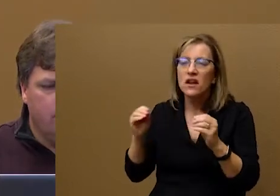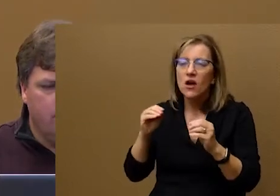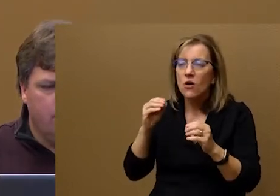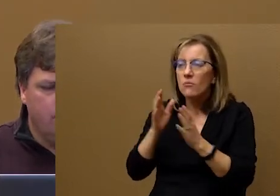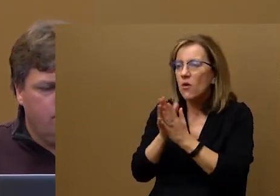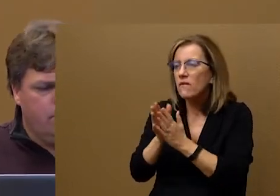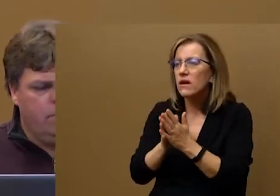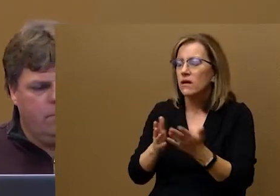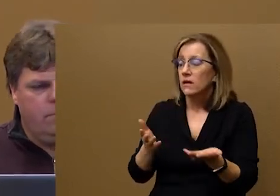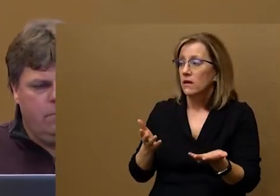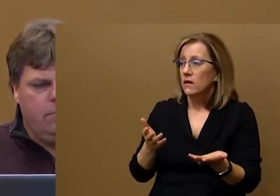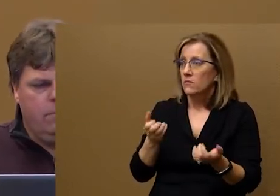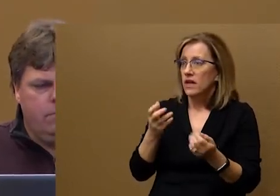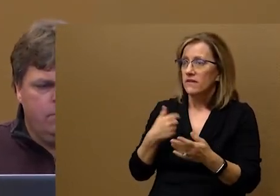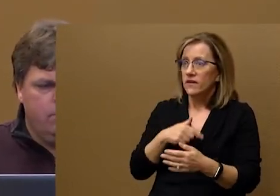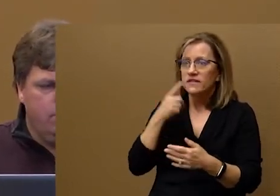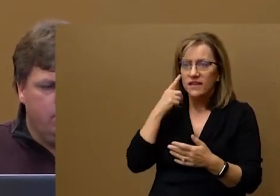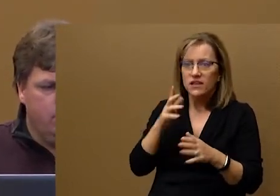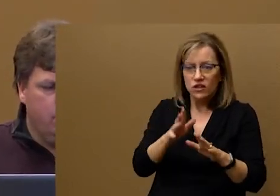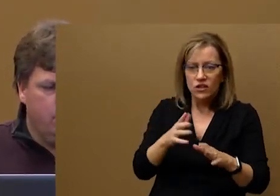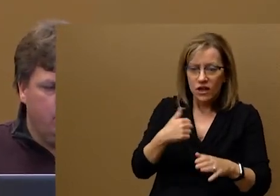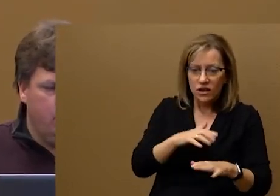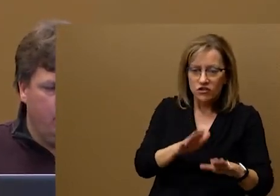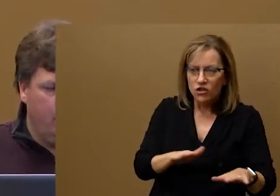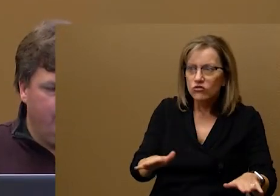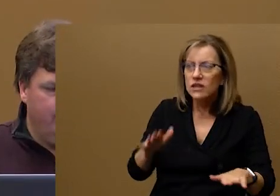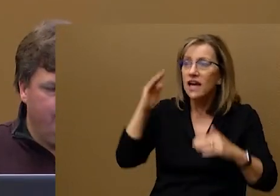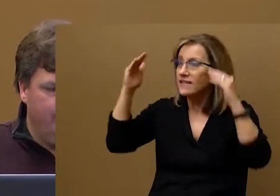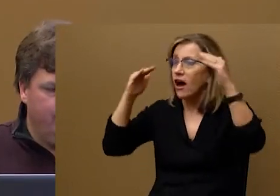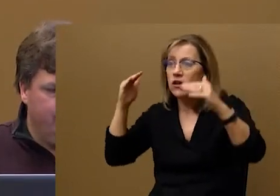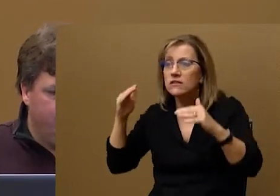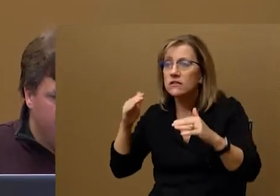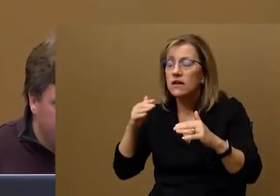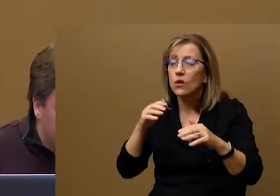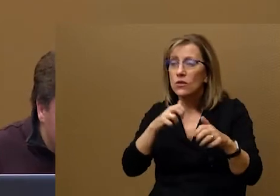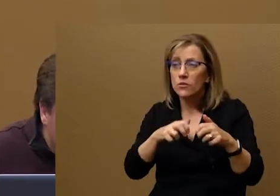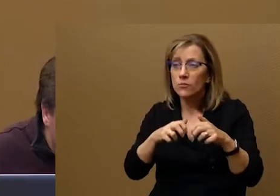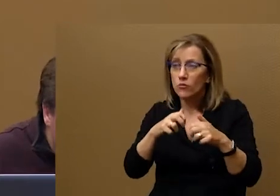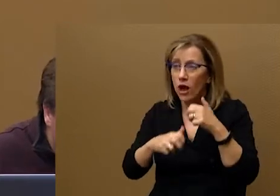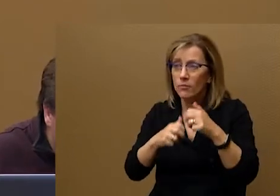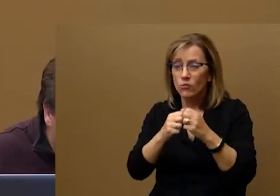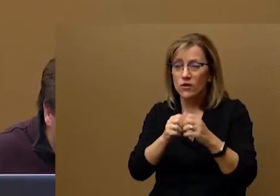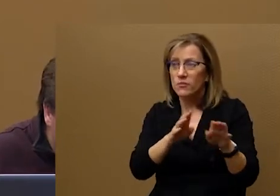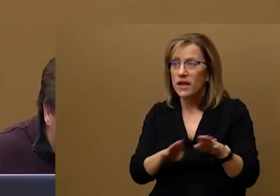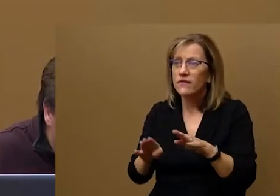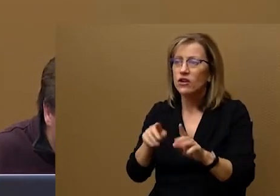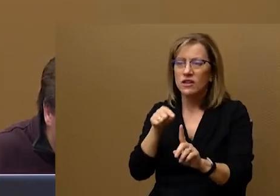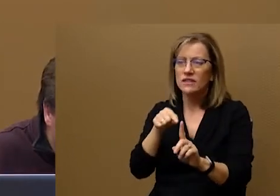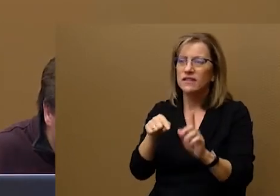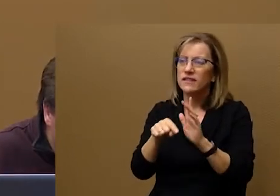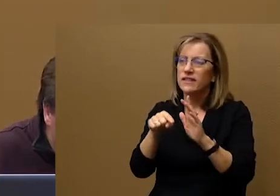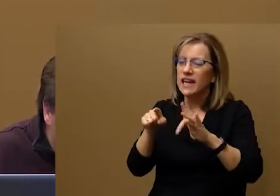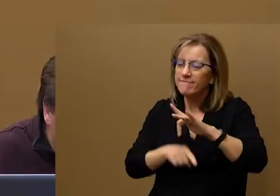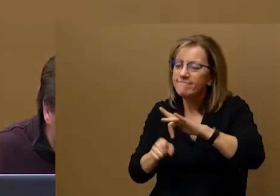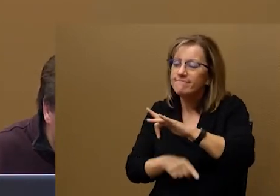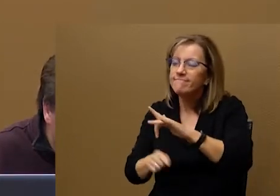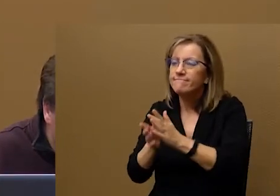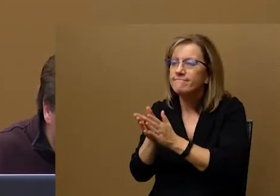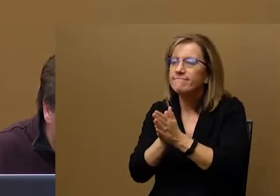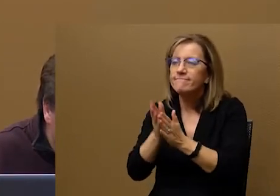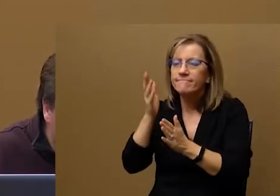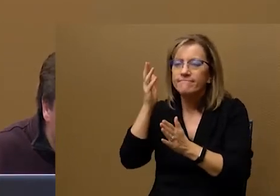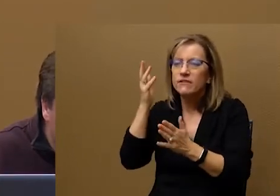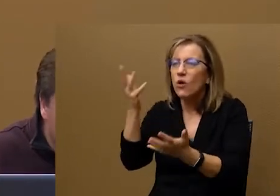or they don't care, they're not motivated. A lot of us think that when people have, children or adults have behavior problems, it's a deficit in motivation.